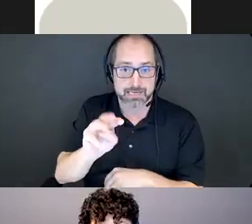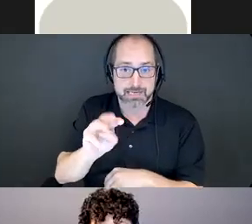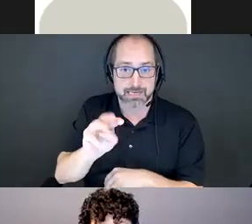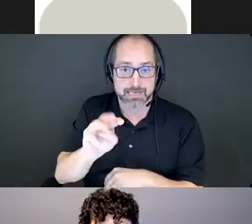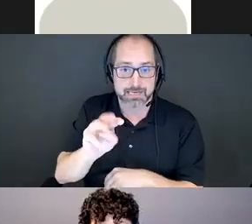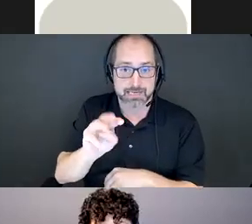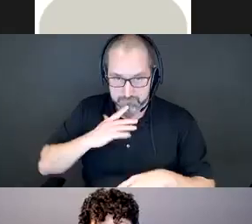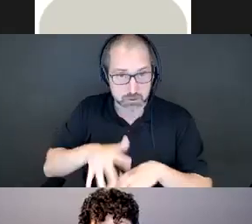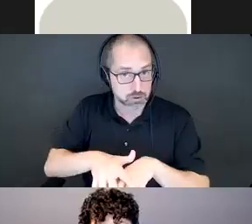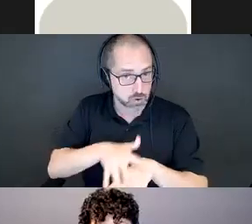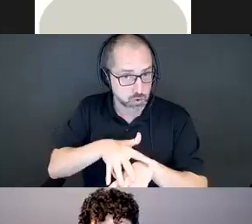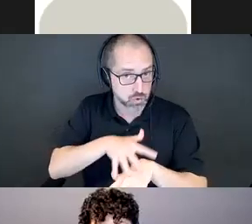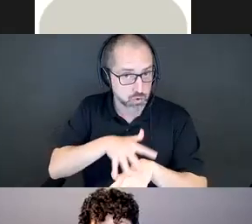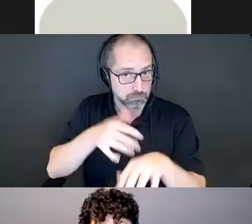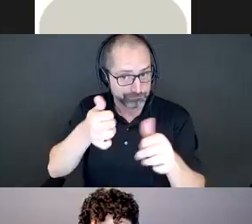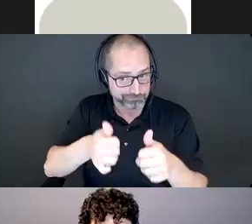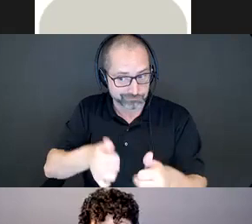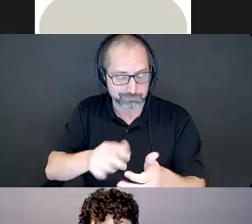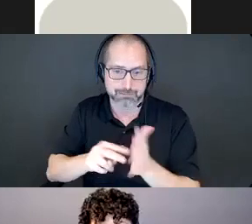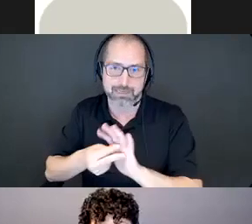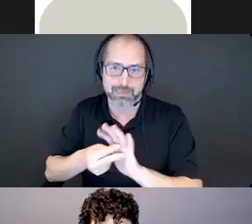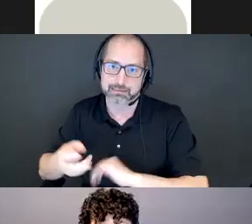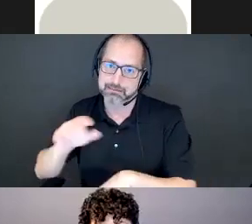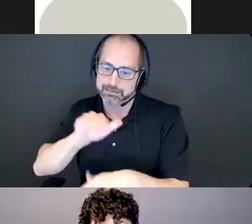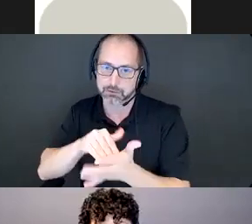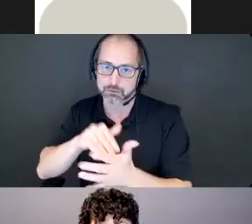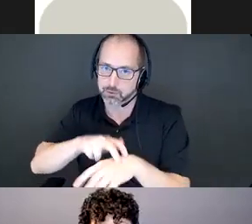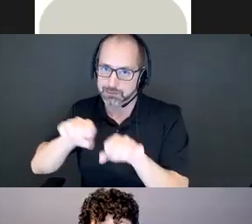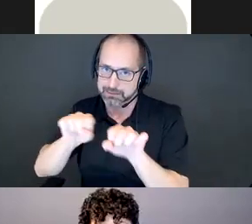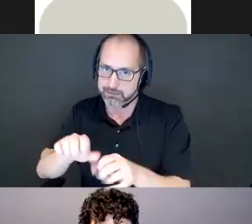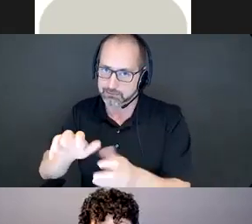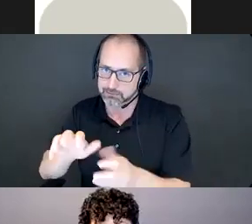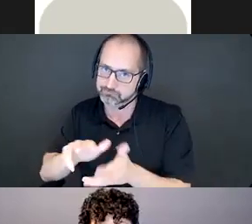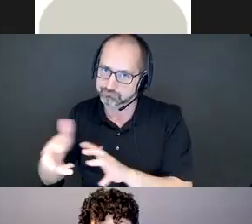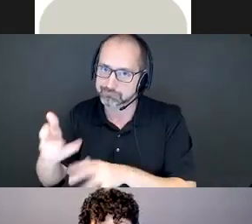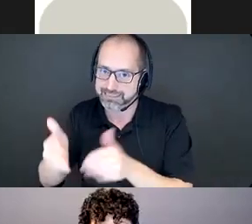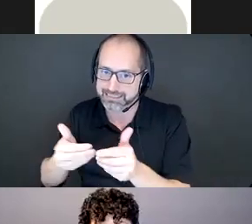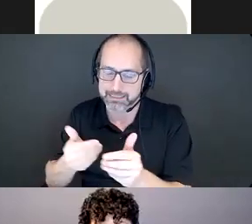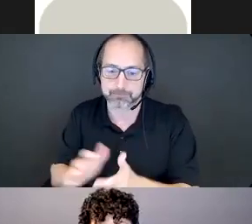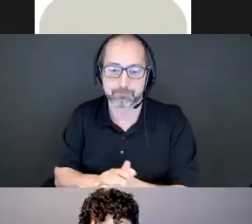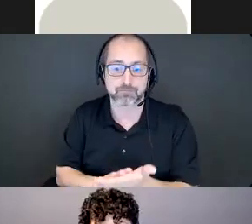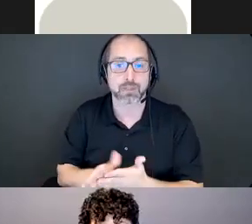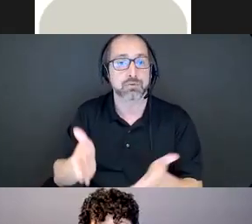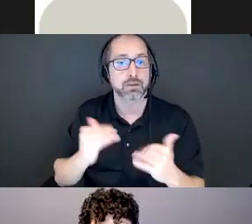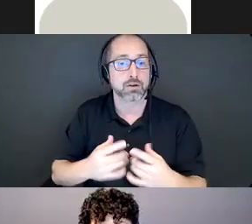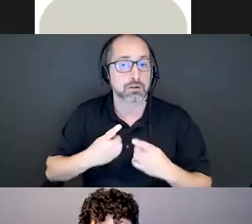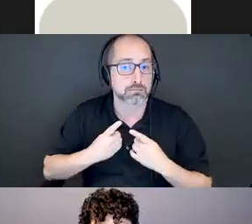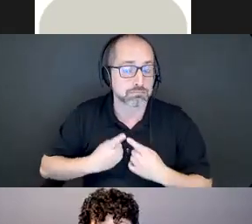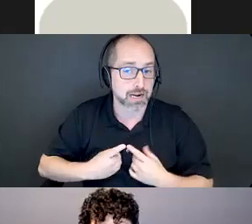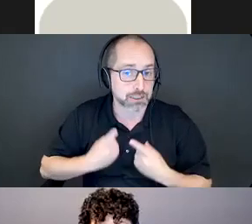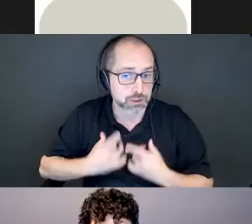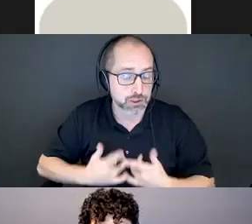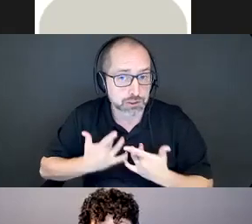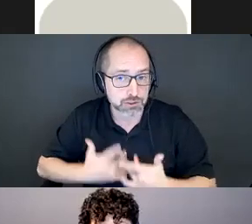system. In terms of depression and suicide with alcohol use disorder, there's a strong link between